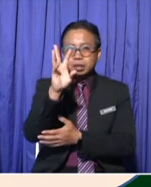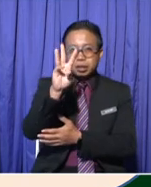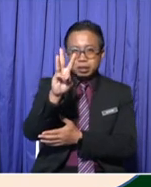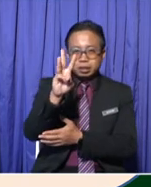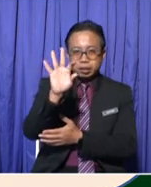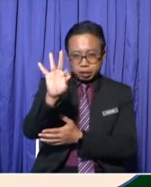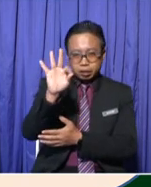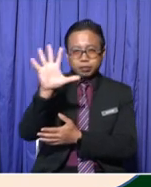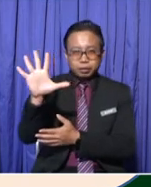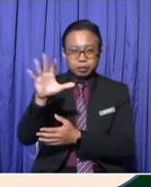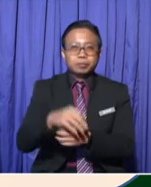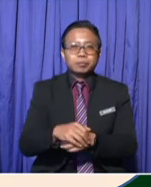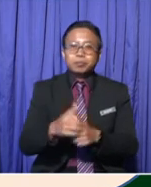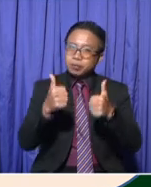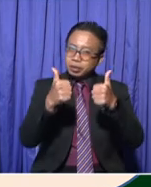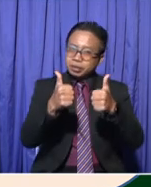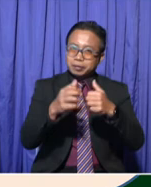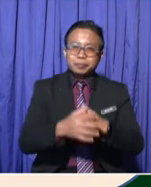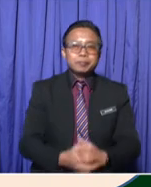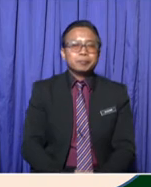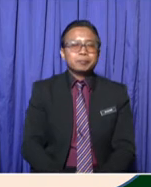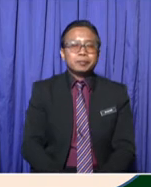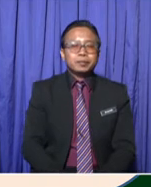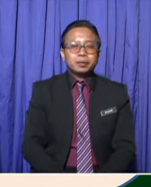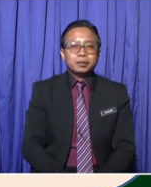95 ringgit. Well done!